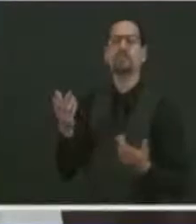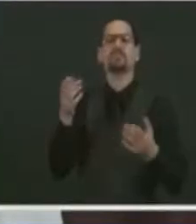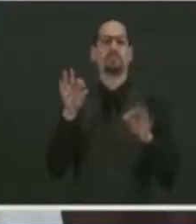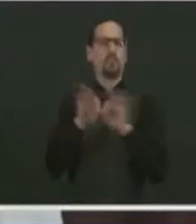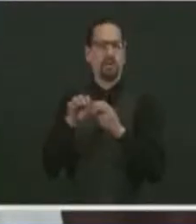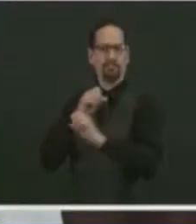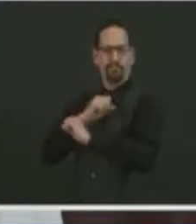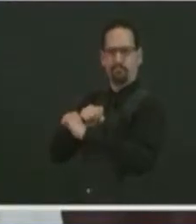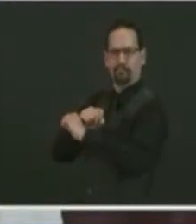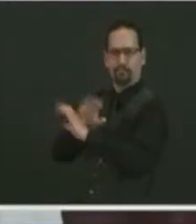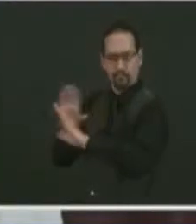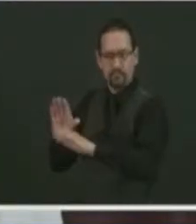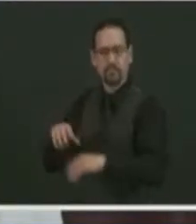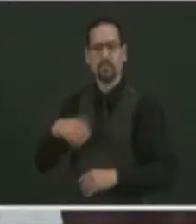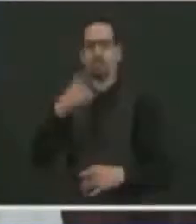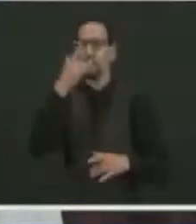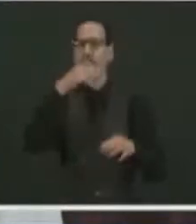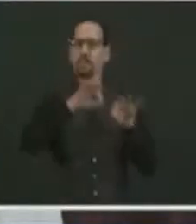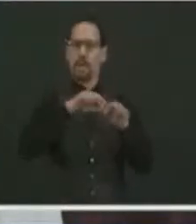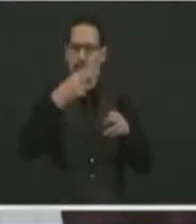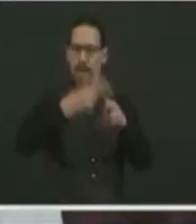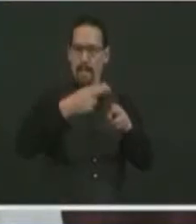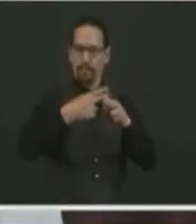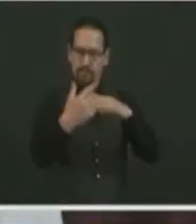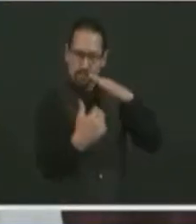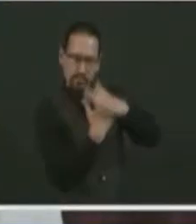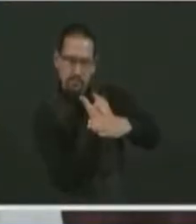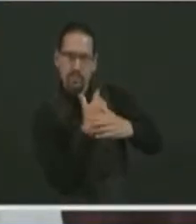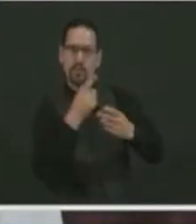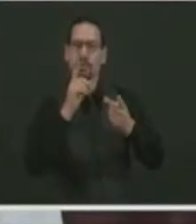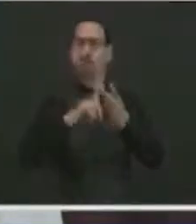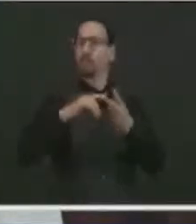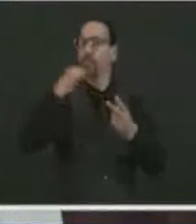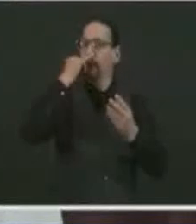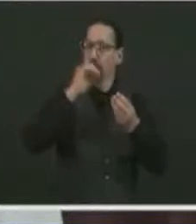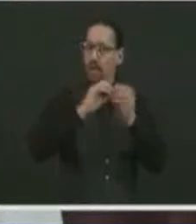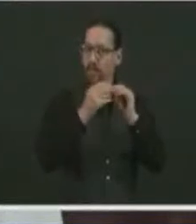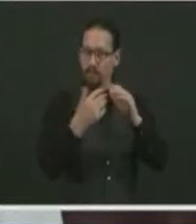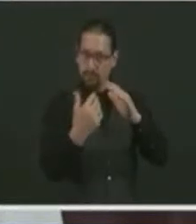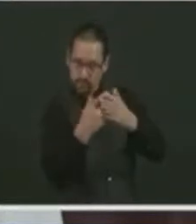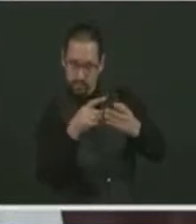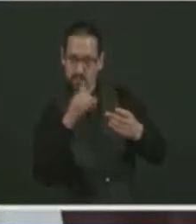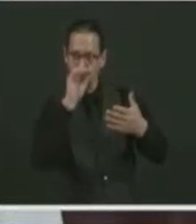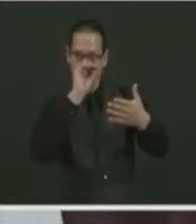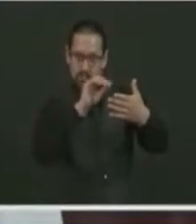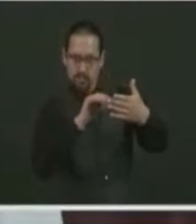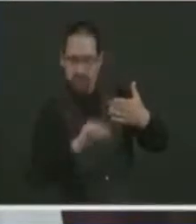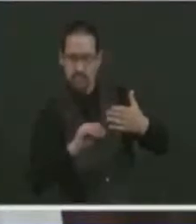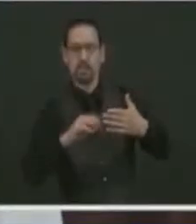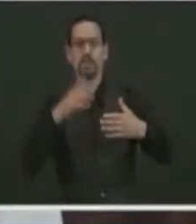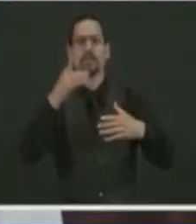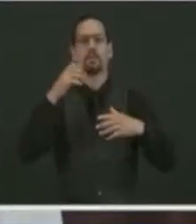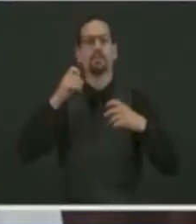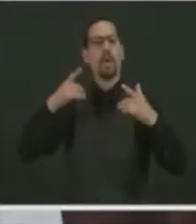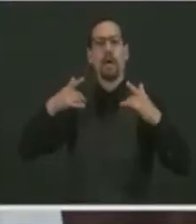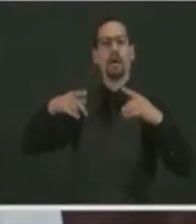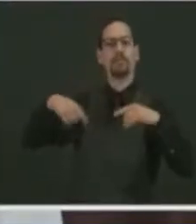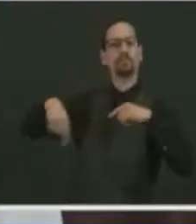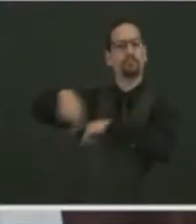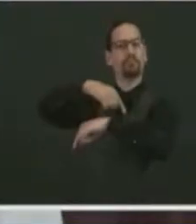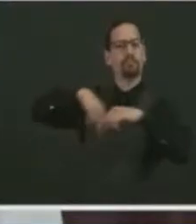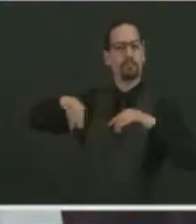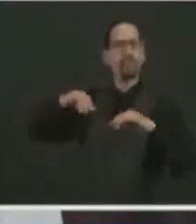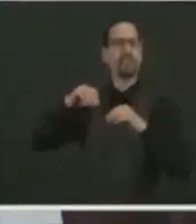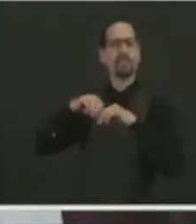and your phone number so the Department of Health could contact you if there is an outbreak. Common equipment will